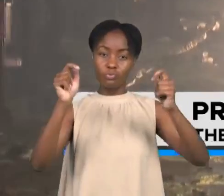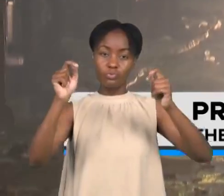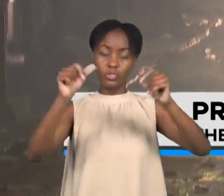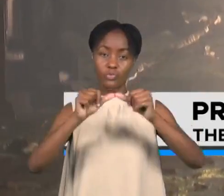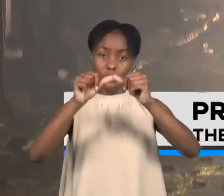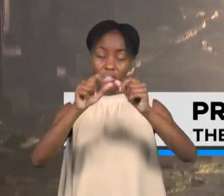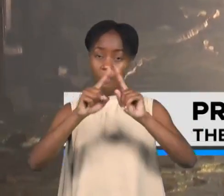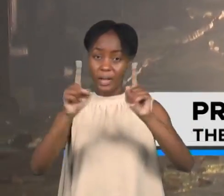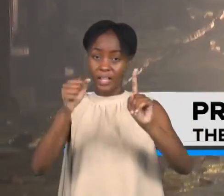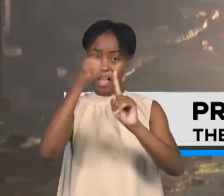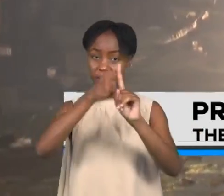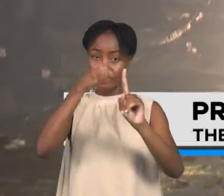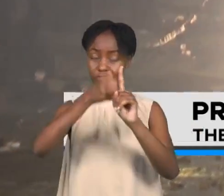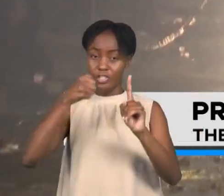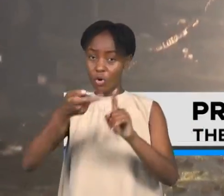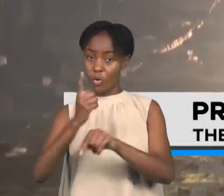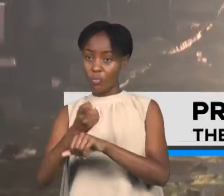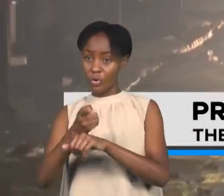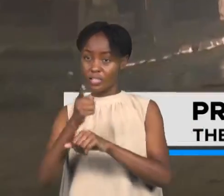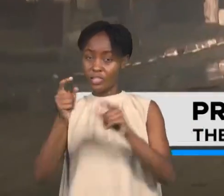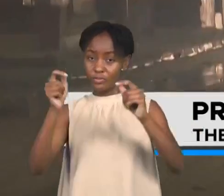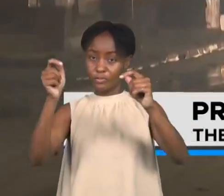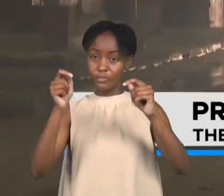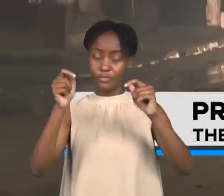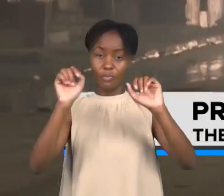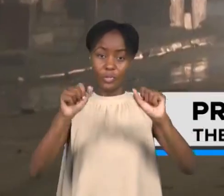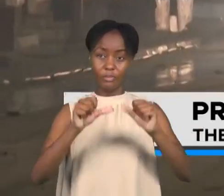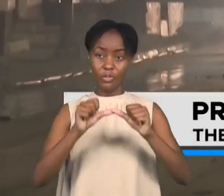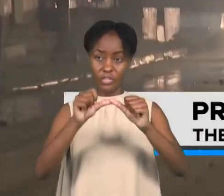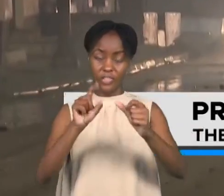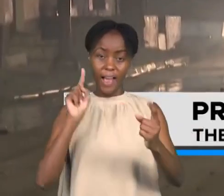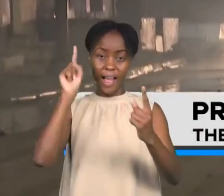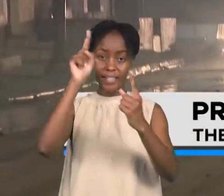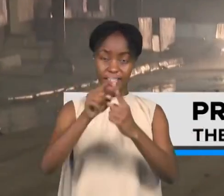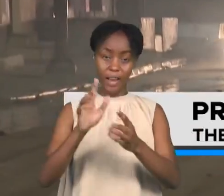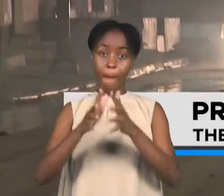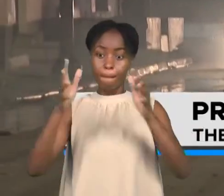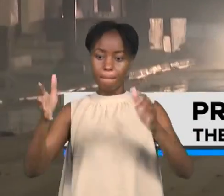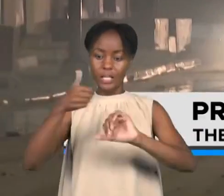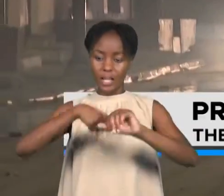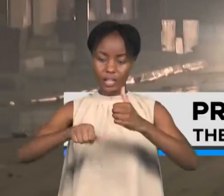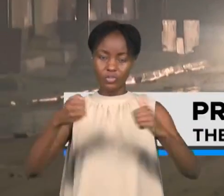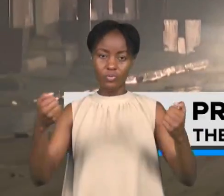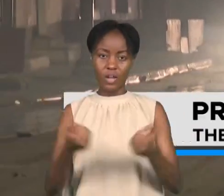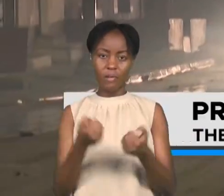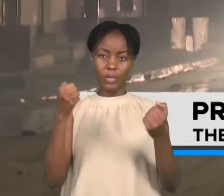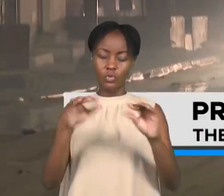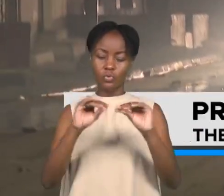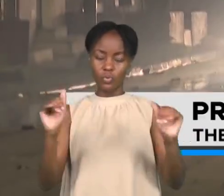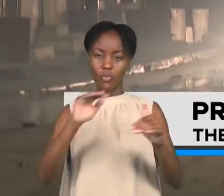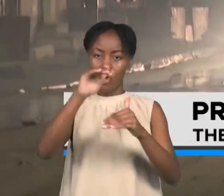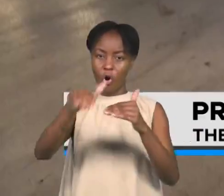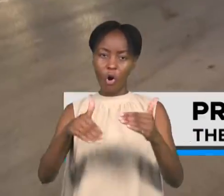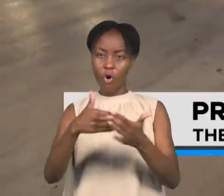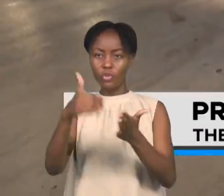activists warned against demonstrations that were likely to continue until major actions were taken to address the root causes of